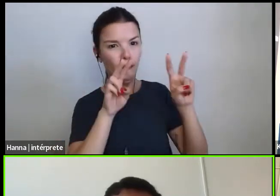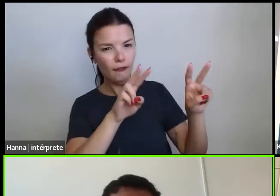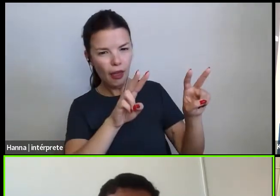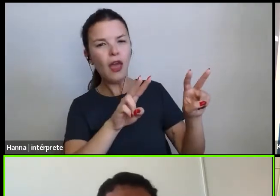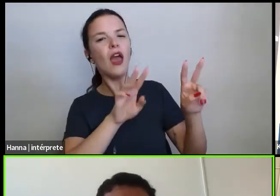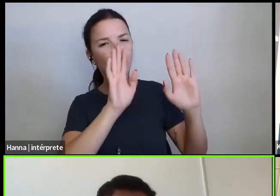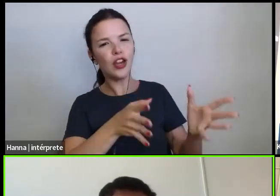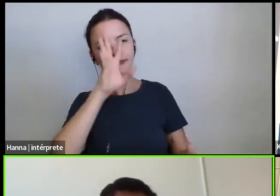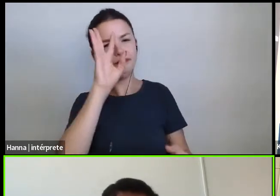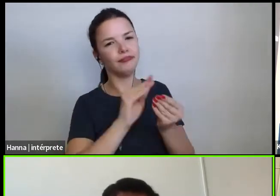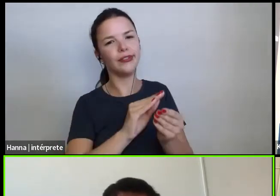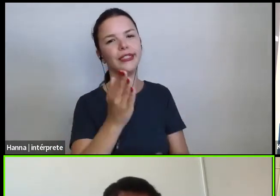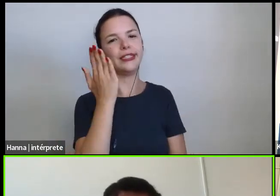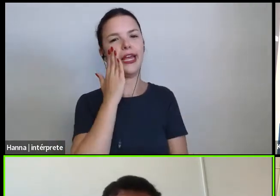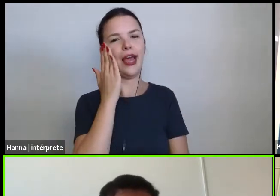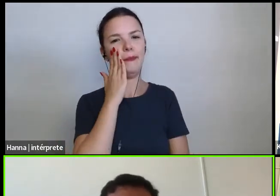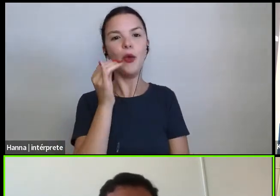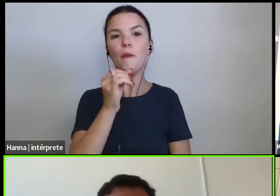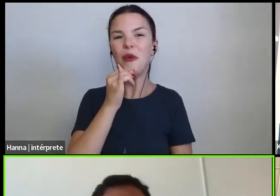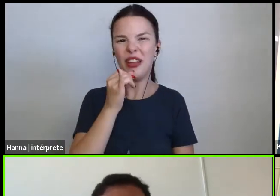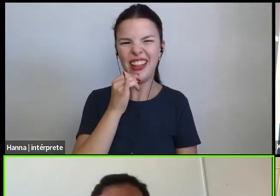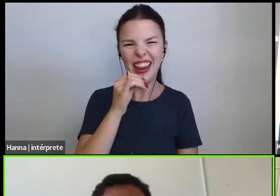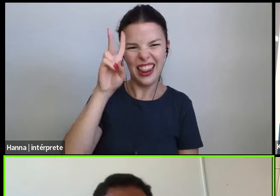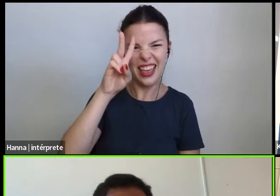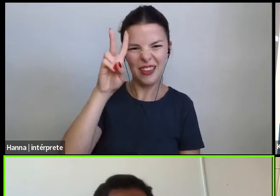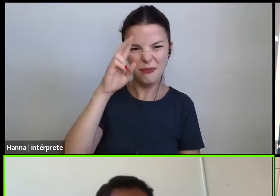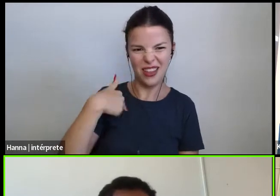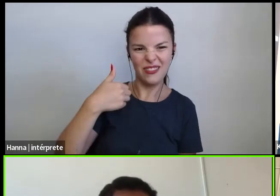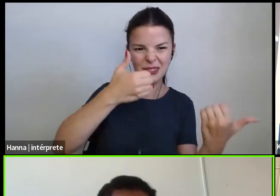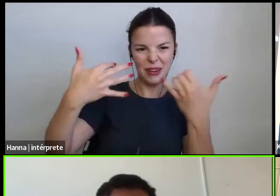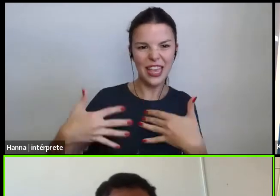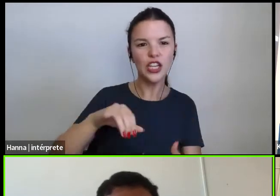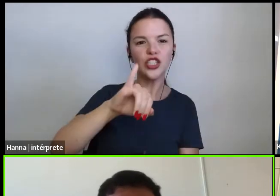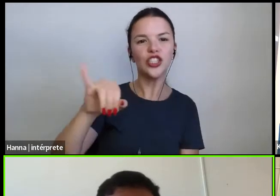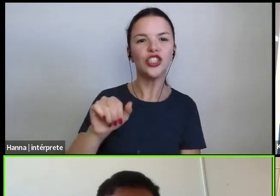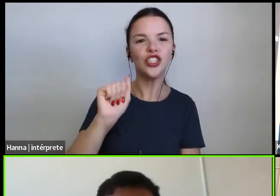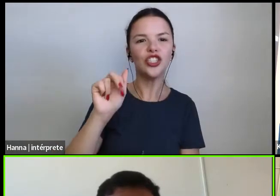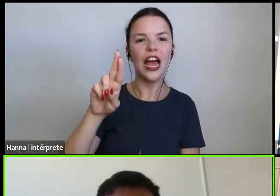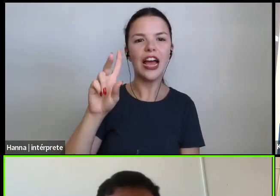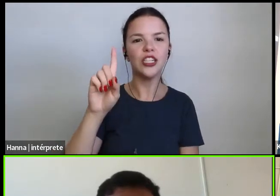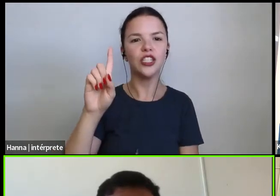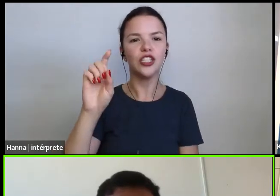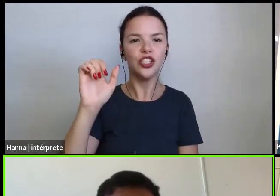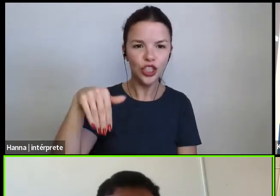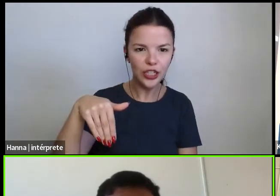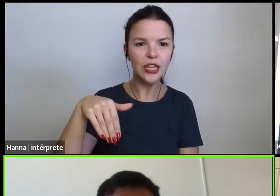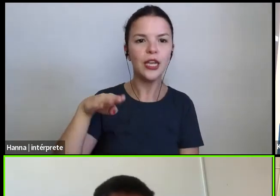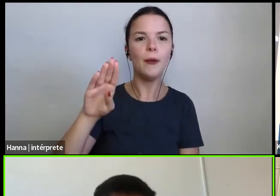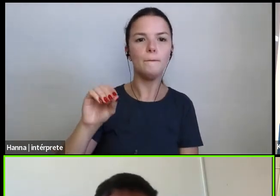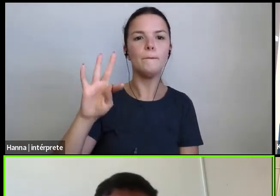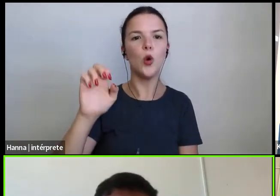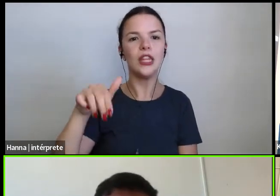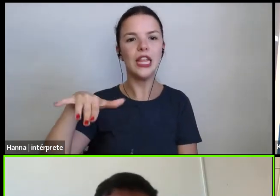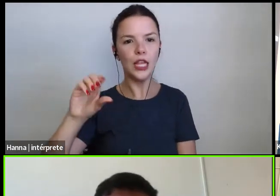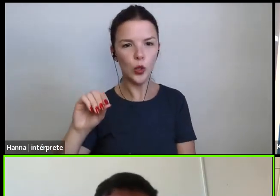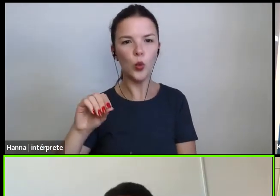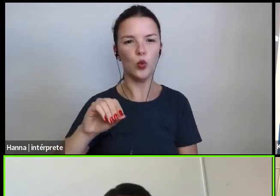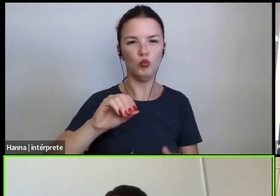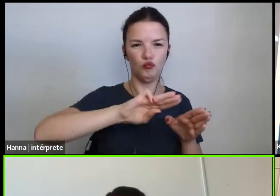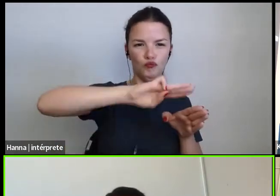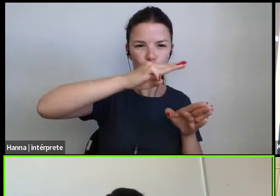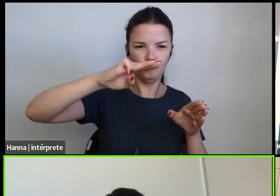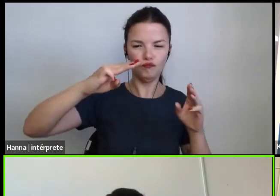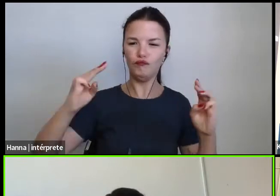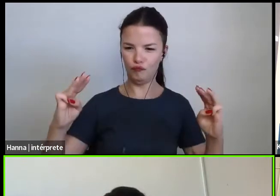the Botanic Garden is definitely one of our main tourist attractions here in